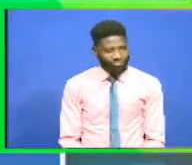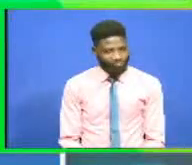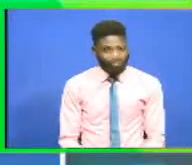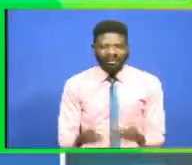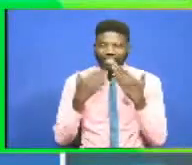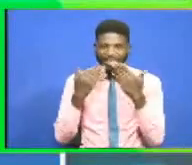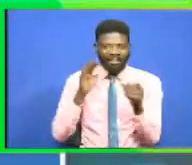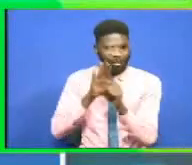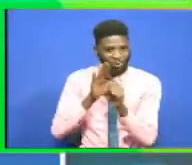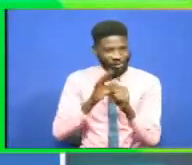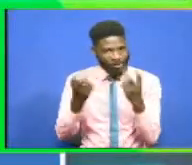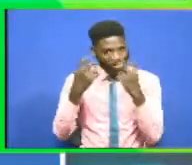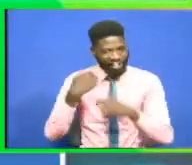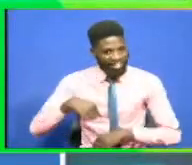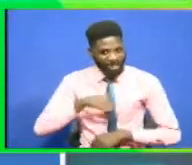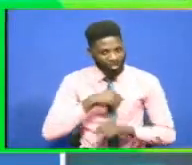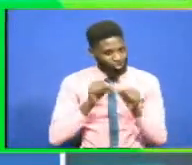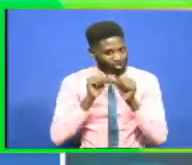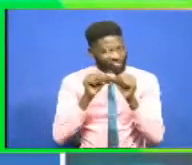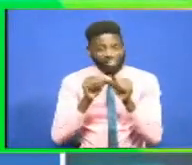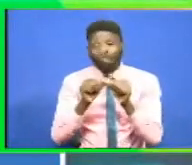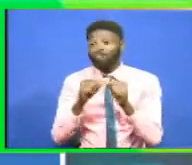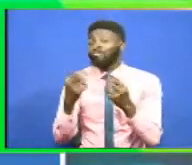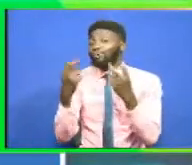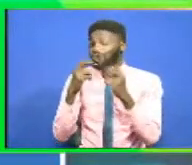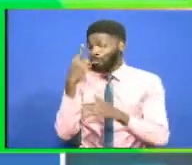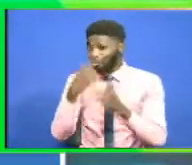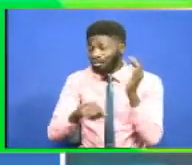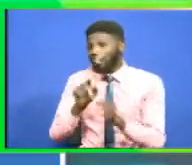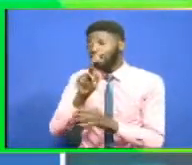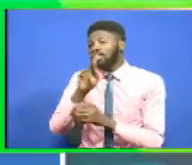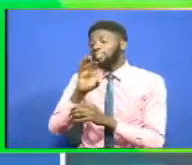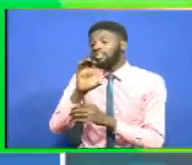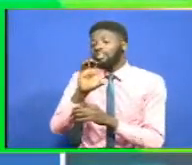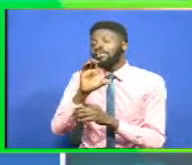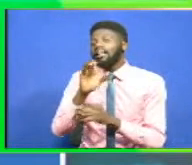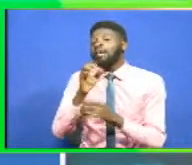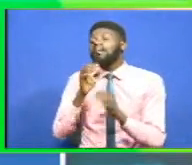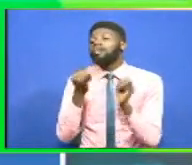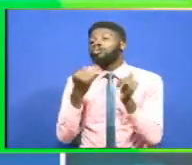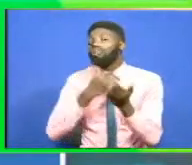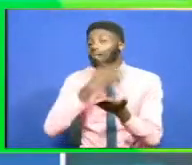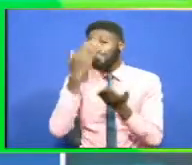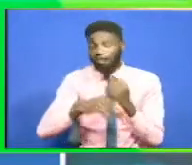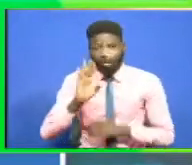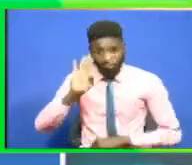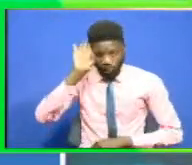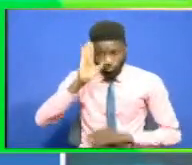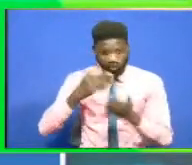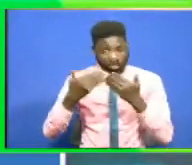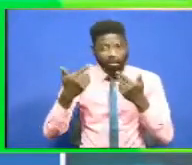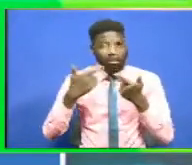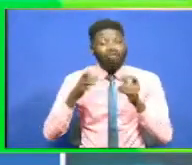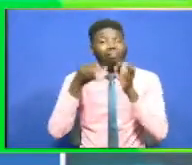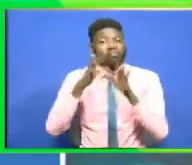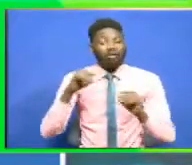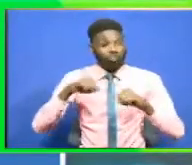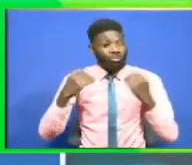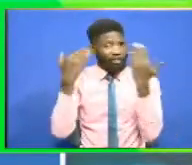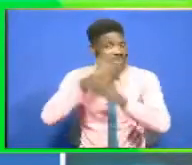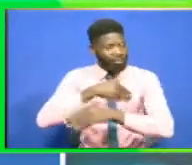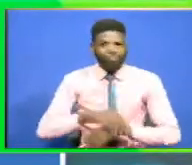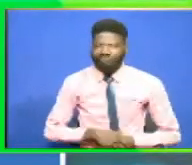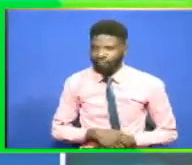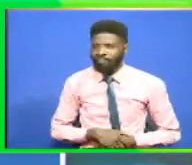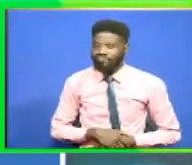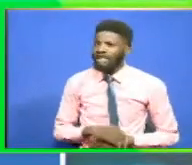Thank you so much for staying with us. You're watching Channel One Weekend. Byron Abuli is our sign language interpreter tonight. The unexpected